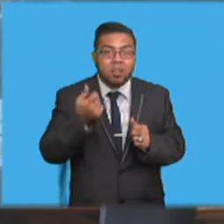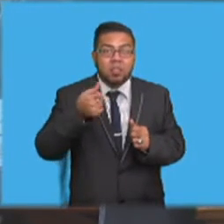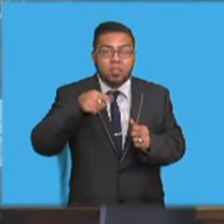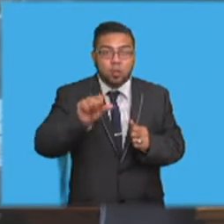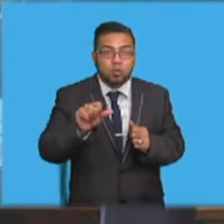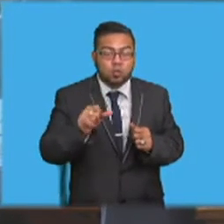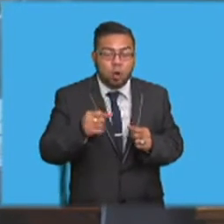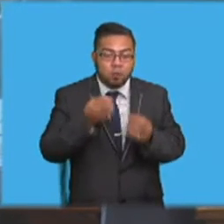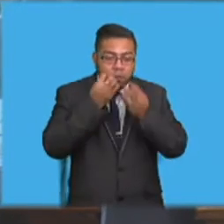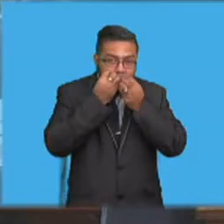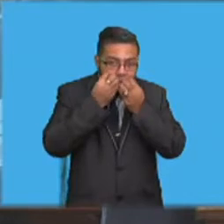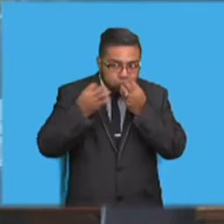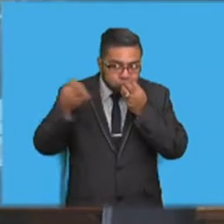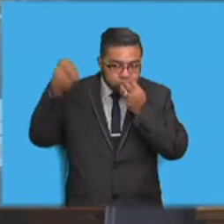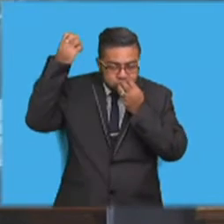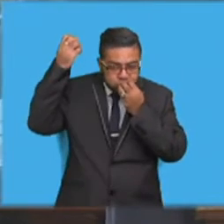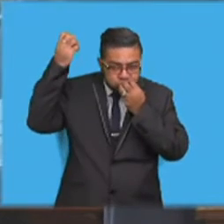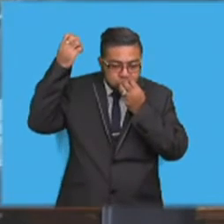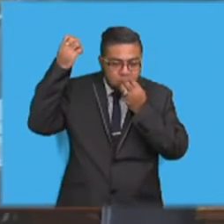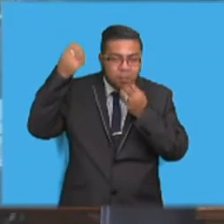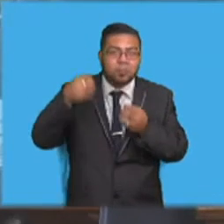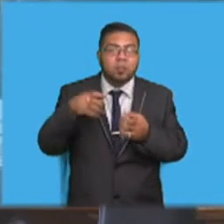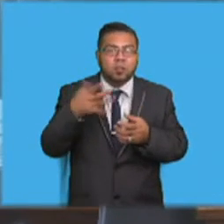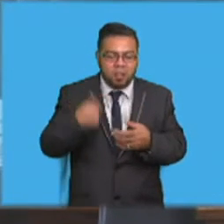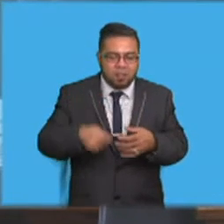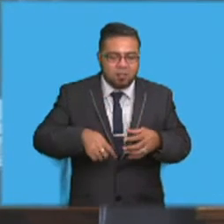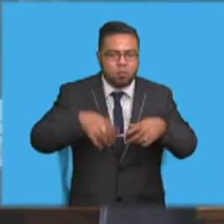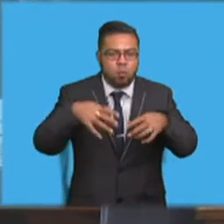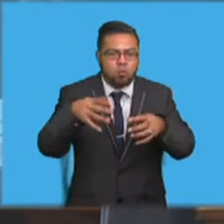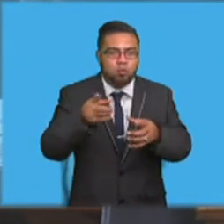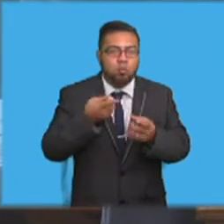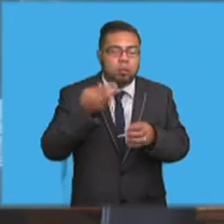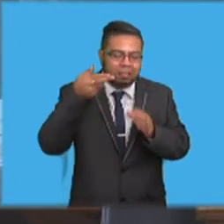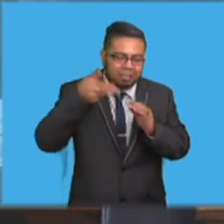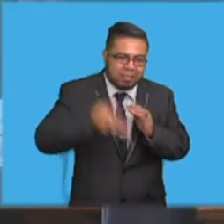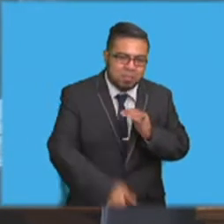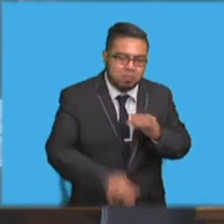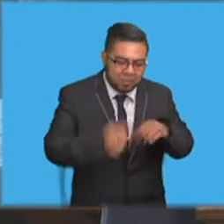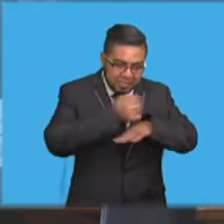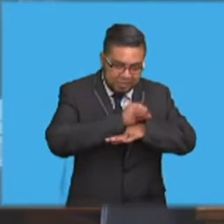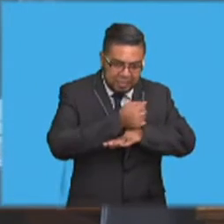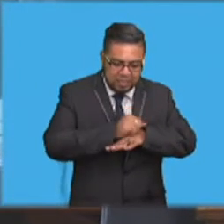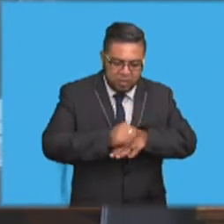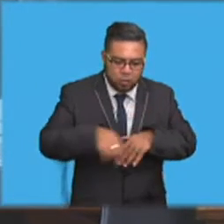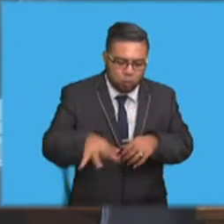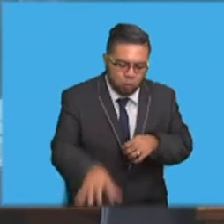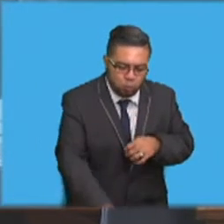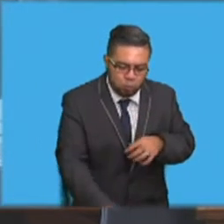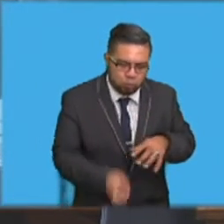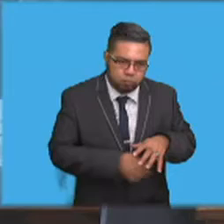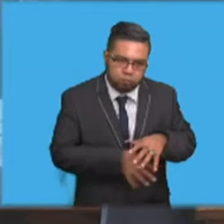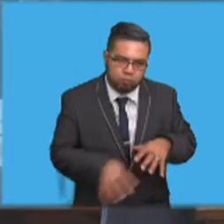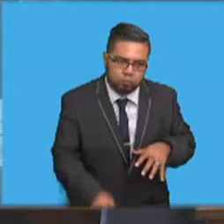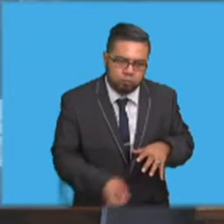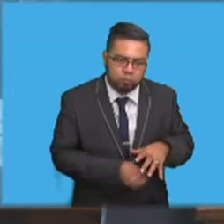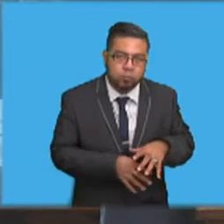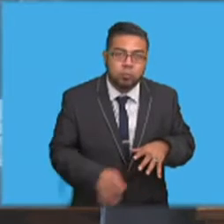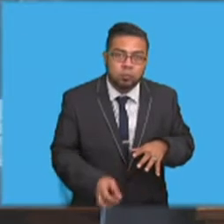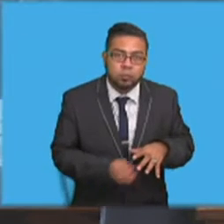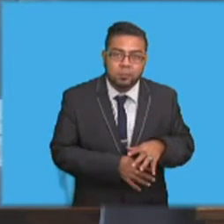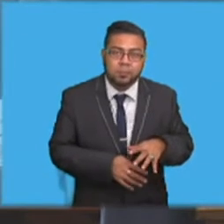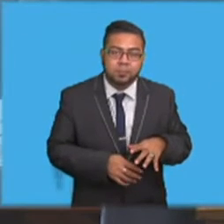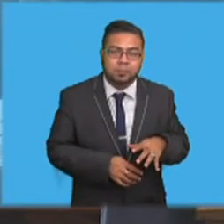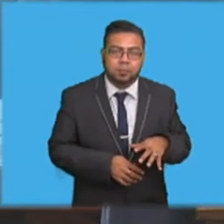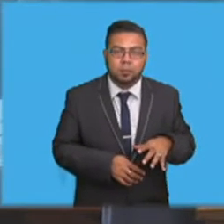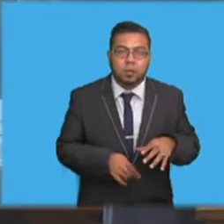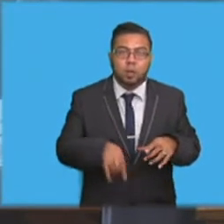of scuba tanks in the harvest of beach timber. While we work to try and combat the illegal use of scuba equipment, or